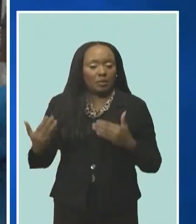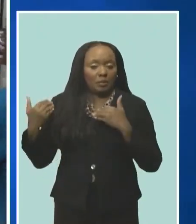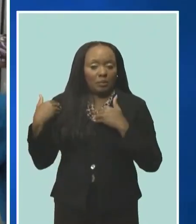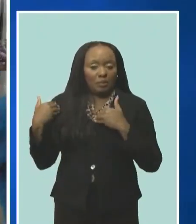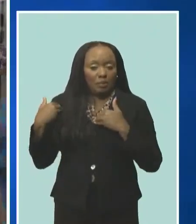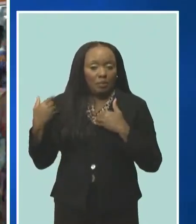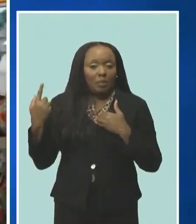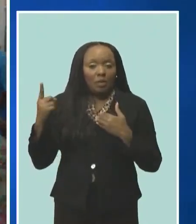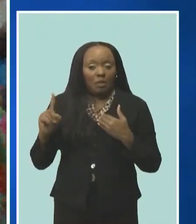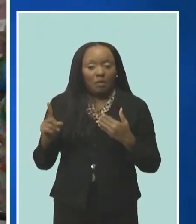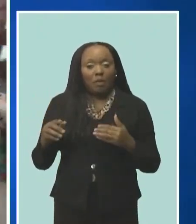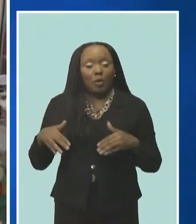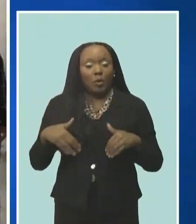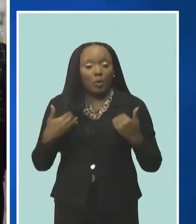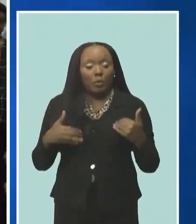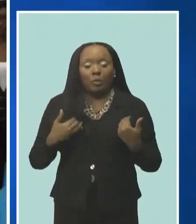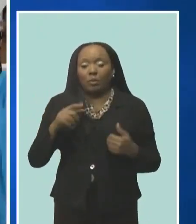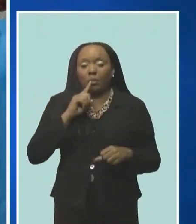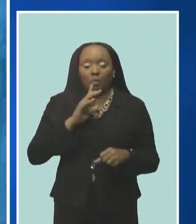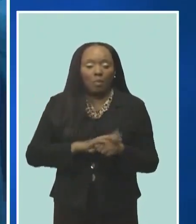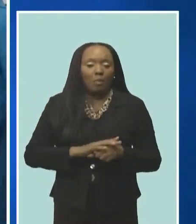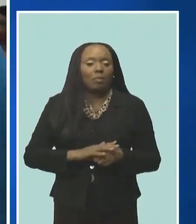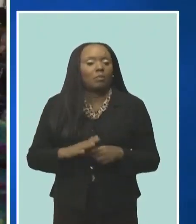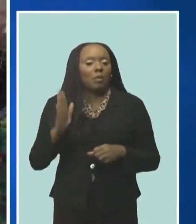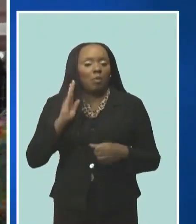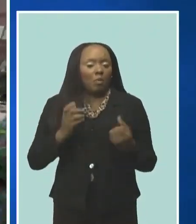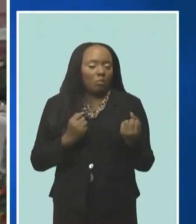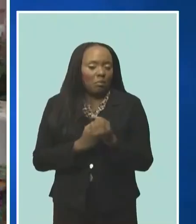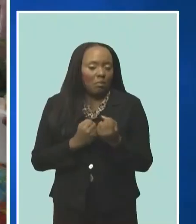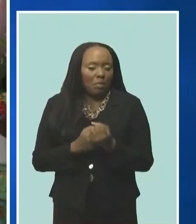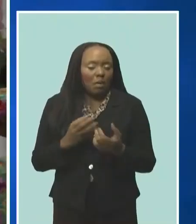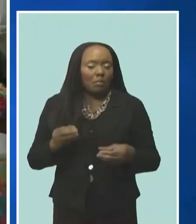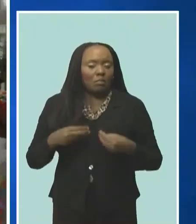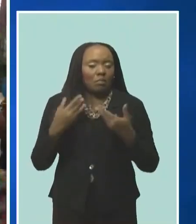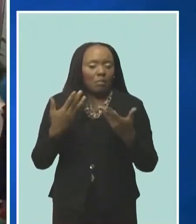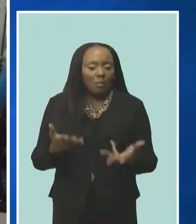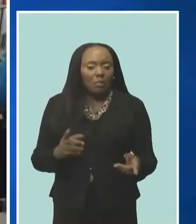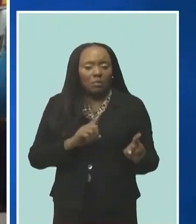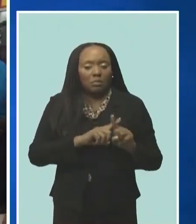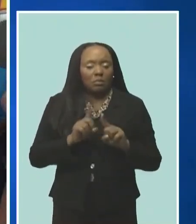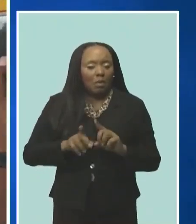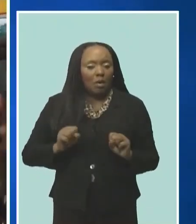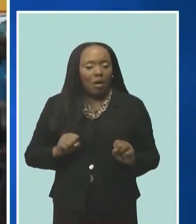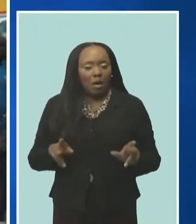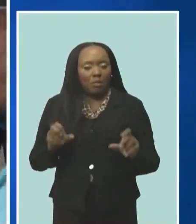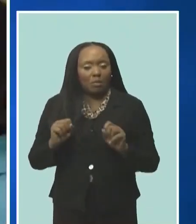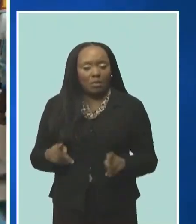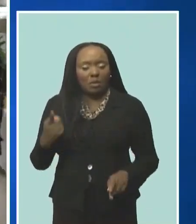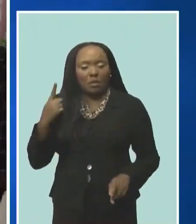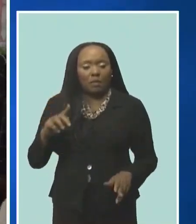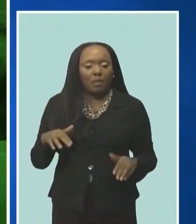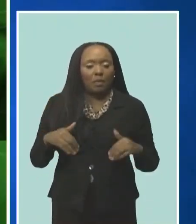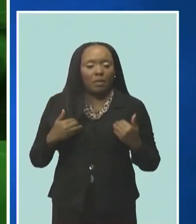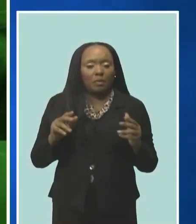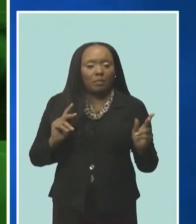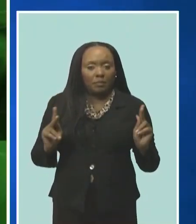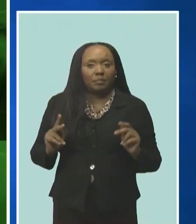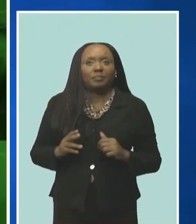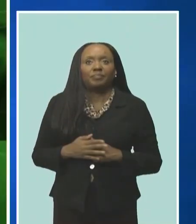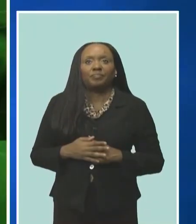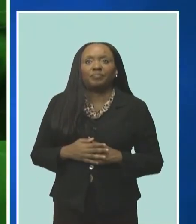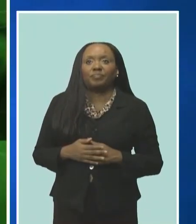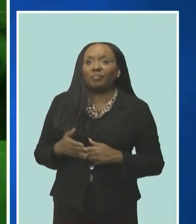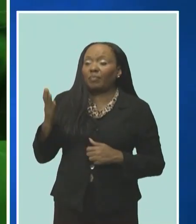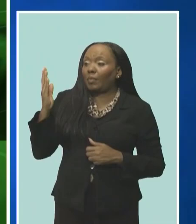Charles Griffith, has pledged the ministry will continue to provide these types of opportunities for the young entrepreneurs. All of